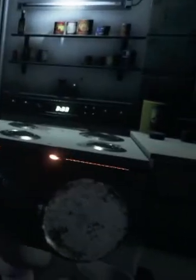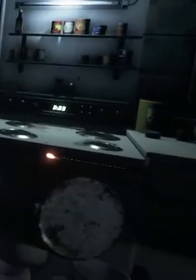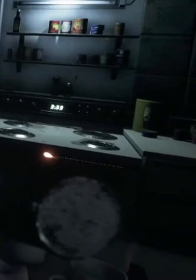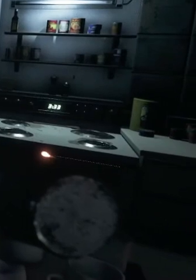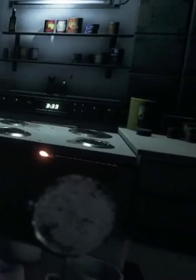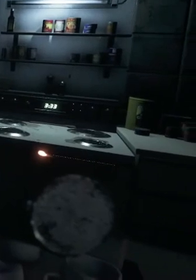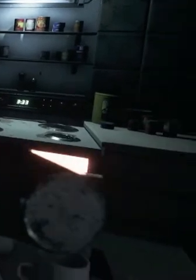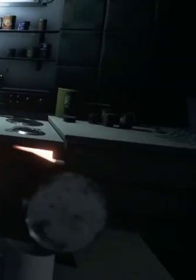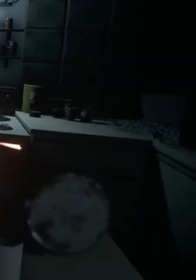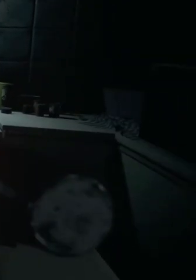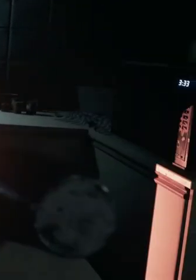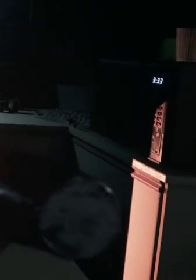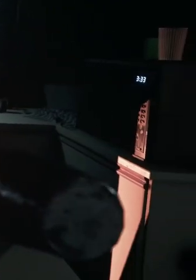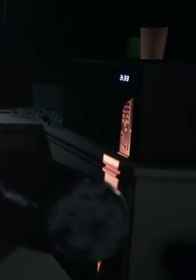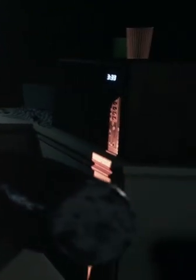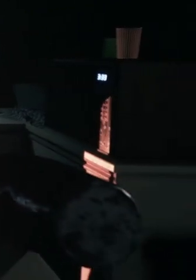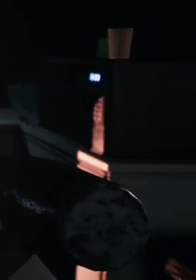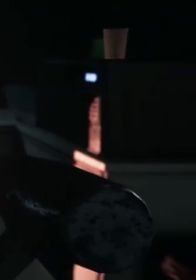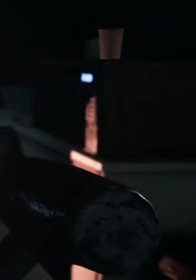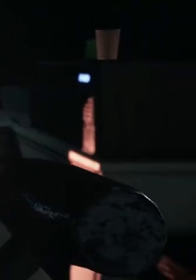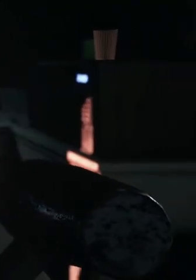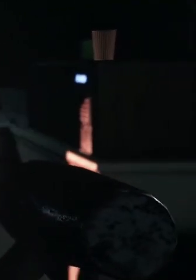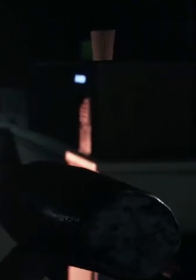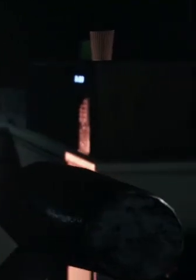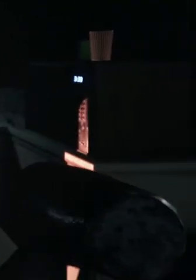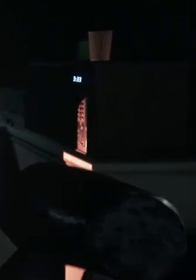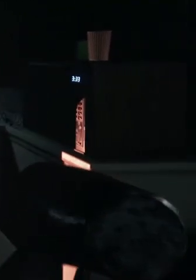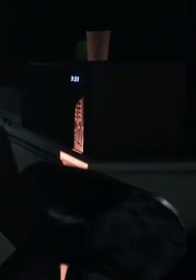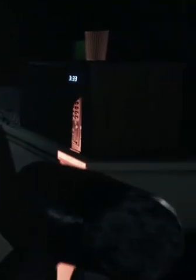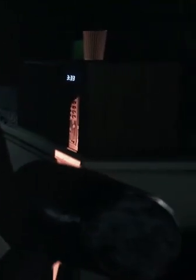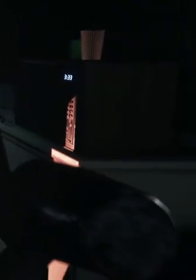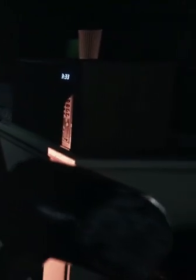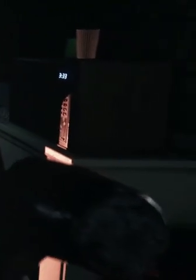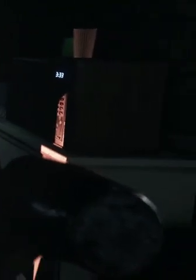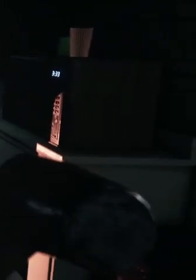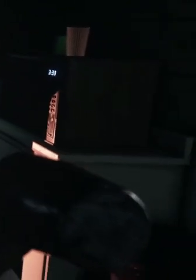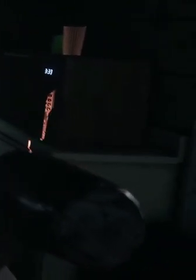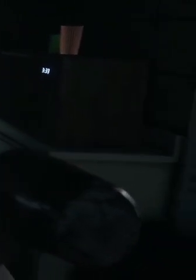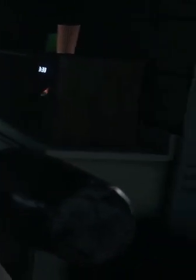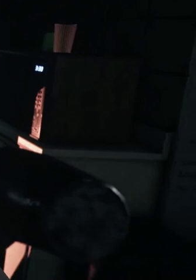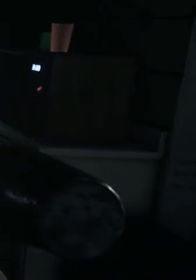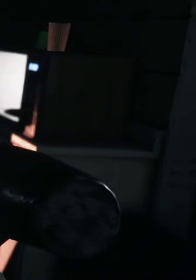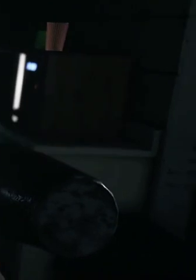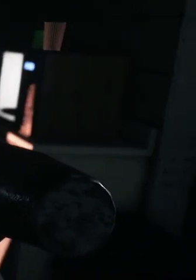remarks anyway I hear she's been walking around the house completely naked like a fucking